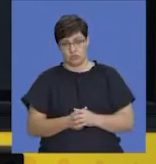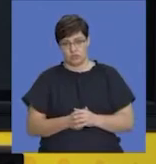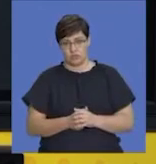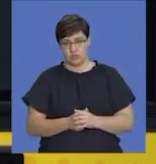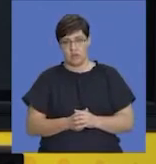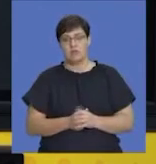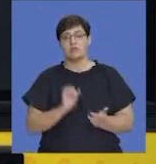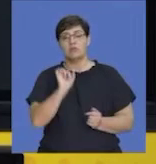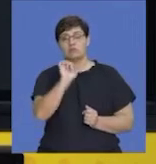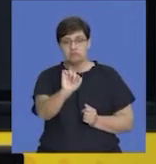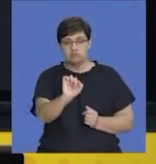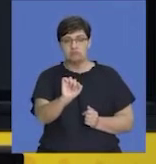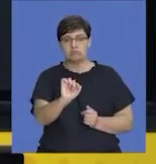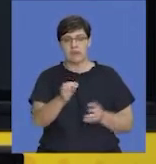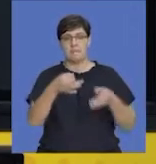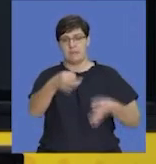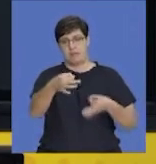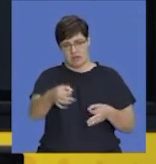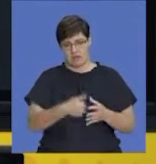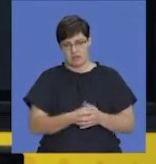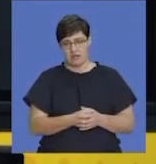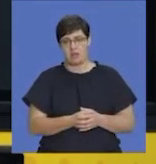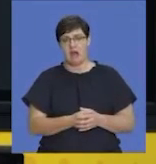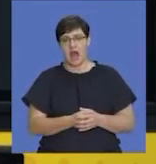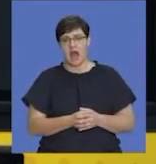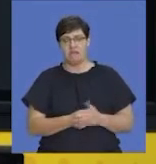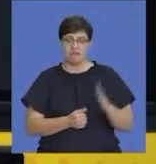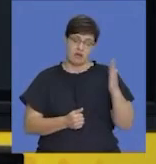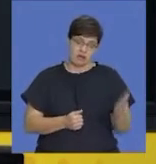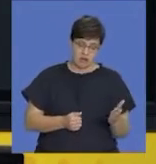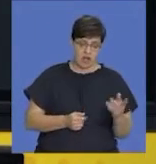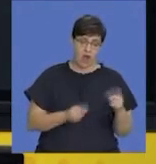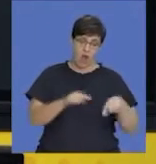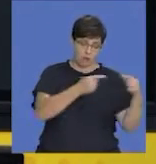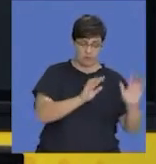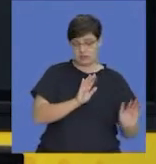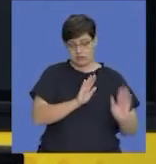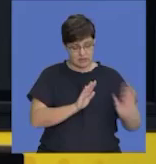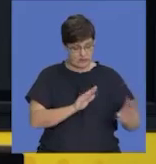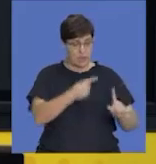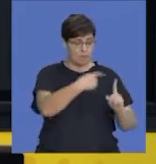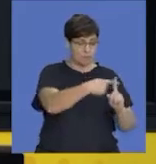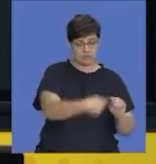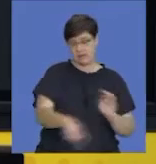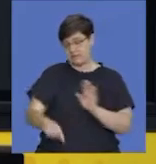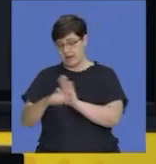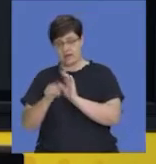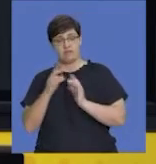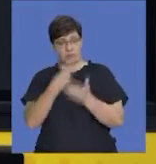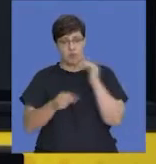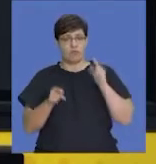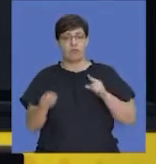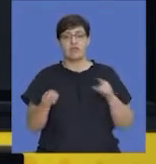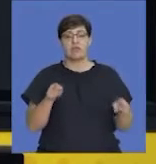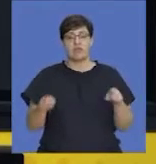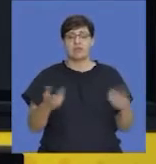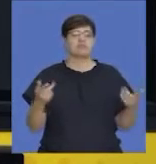in your paper, and obviously there could be two sides of the argument. It could be you know, something